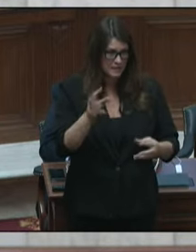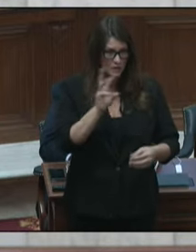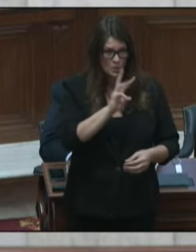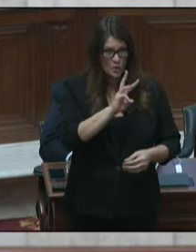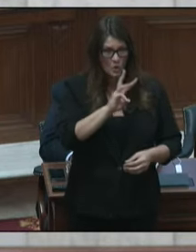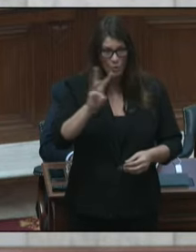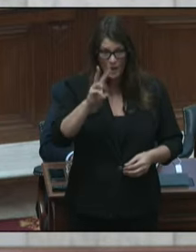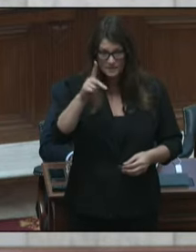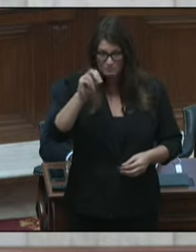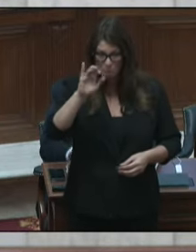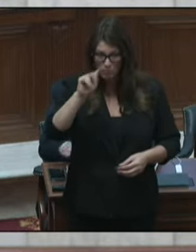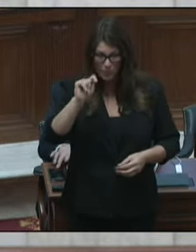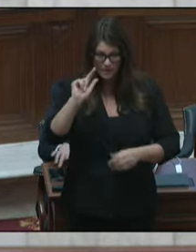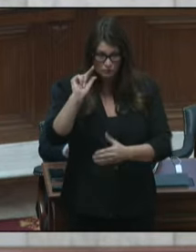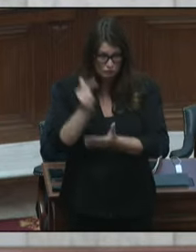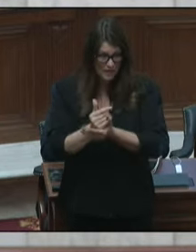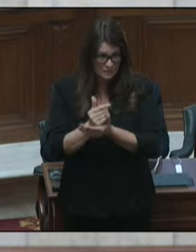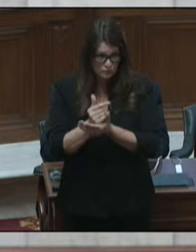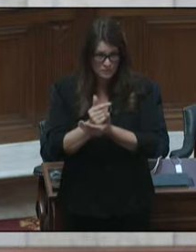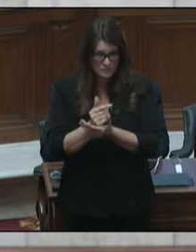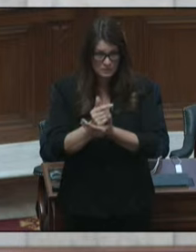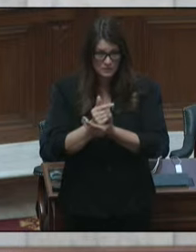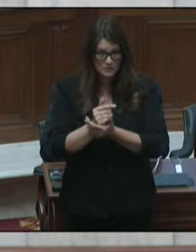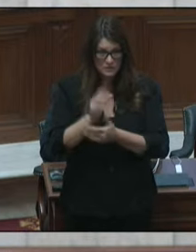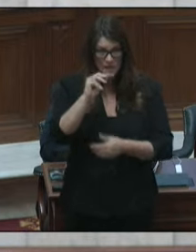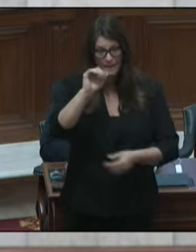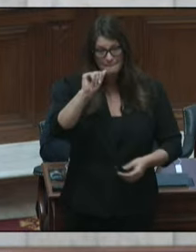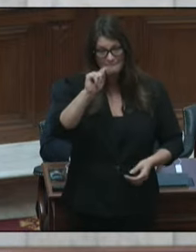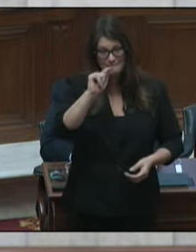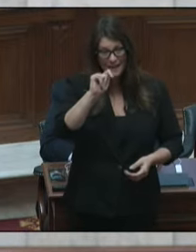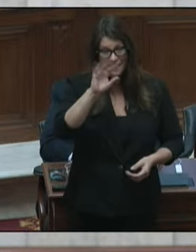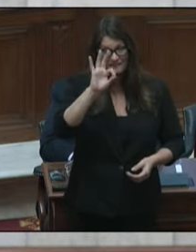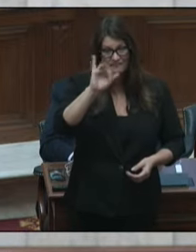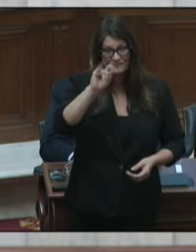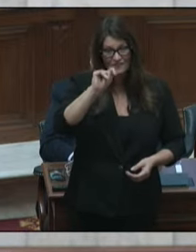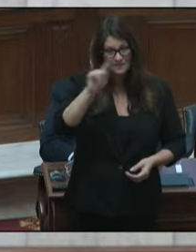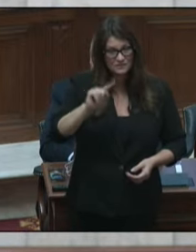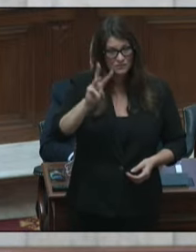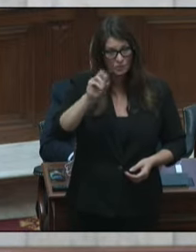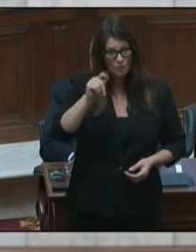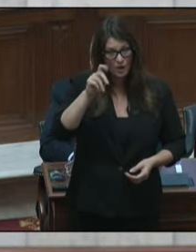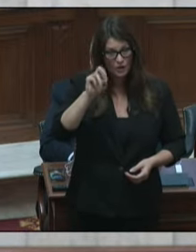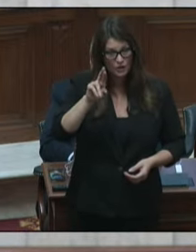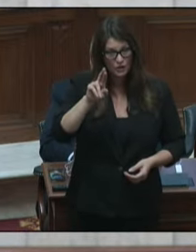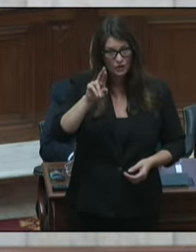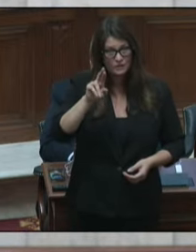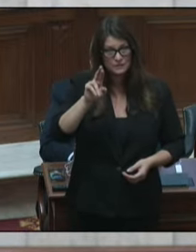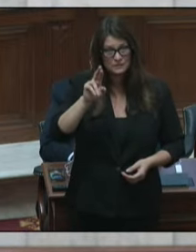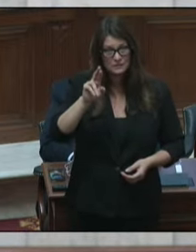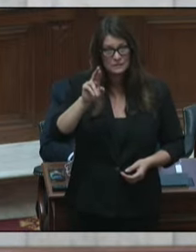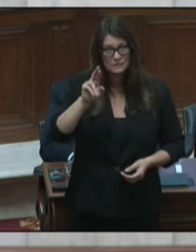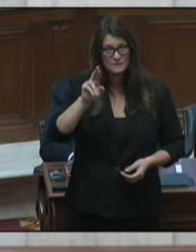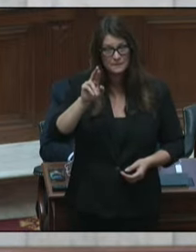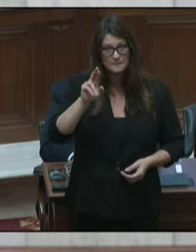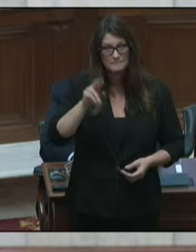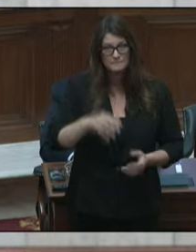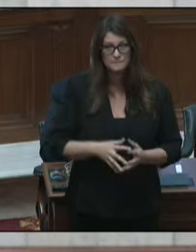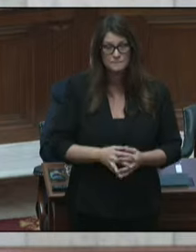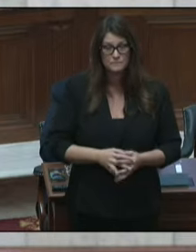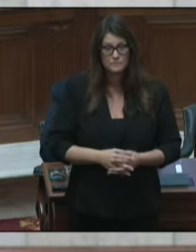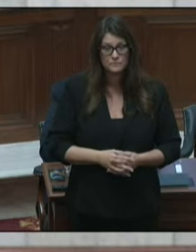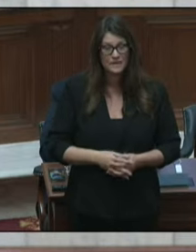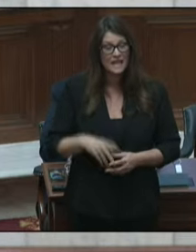Point graduate, Matt Fitzwater, and get this,